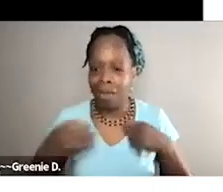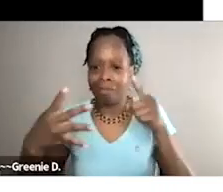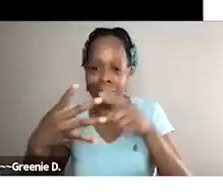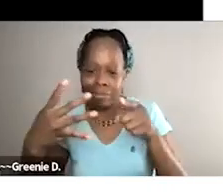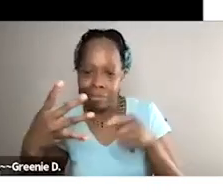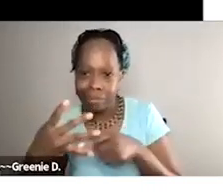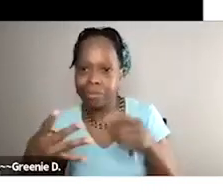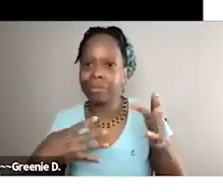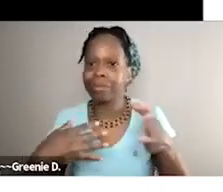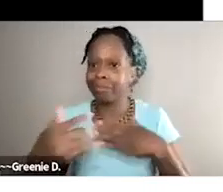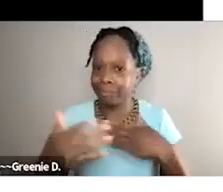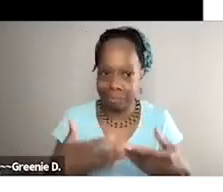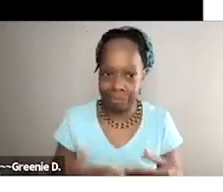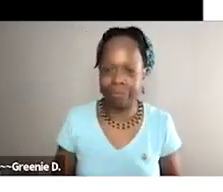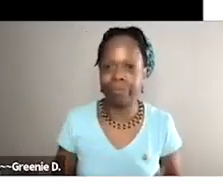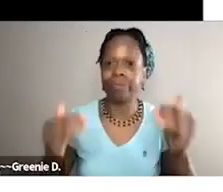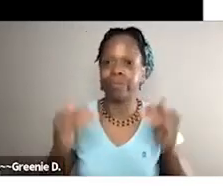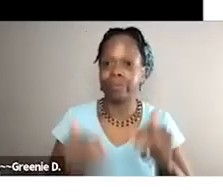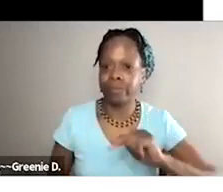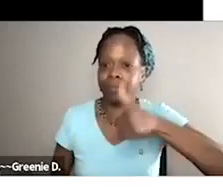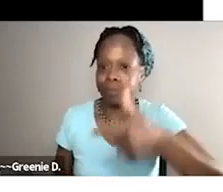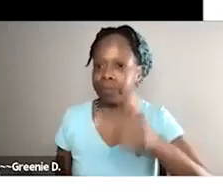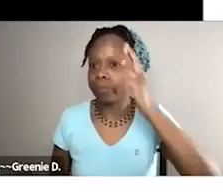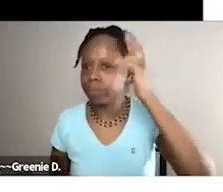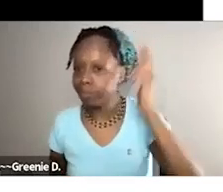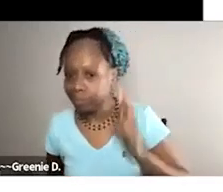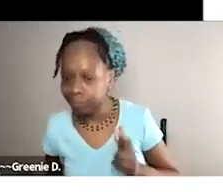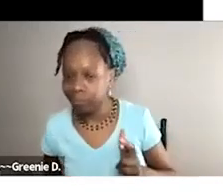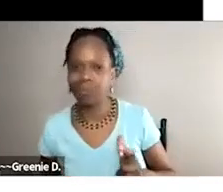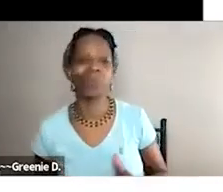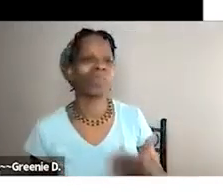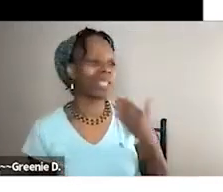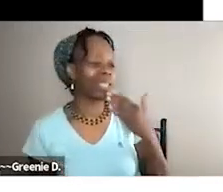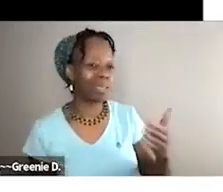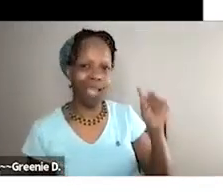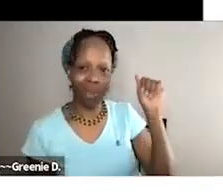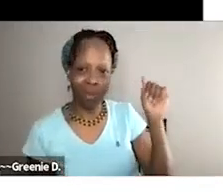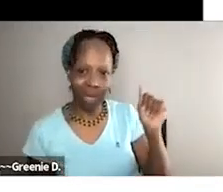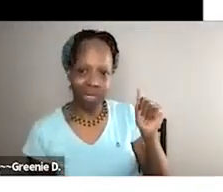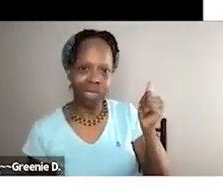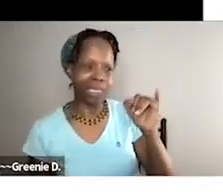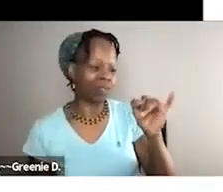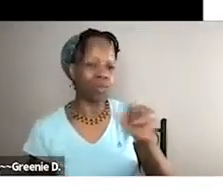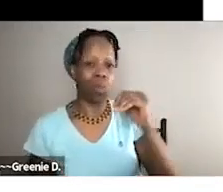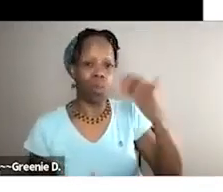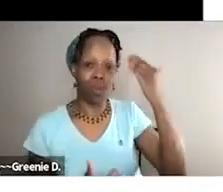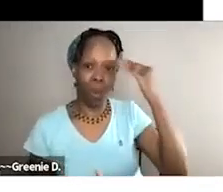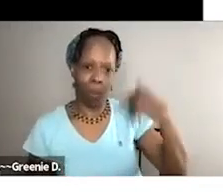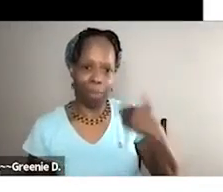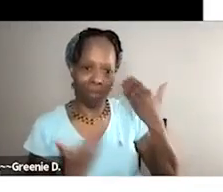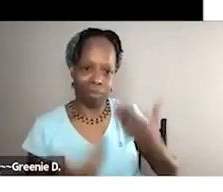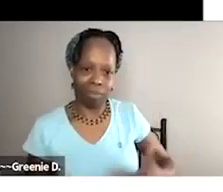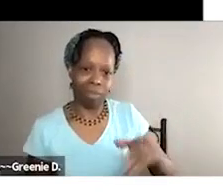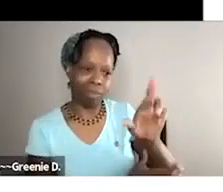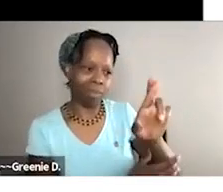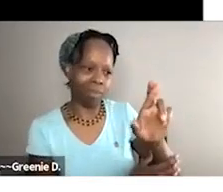Well, thank you, Ashley. So for those of you that don't know me, my name's Rachel Byrne, and I'm the Executive Director at the Cerebral Palsy Foundation. I'm a white woman